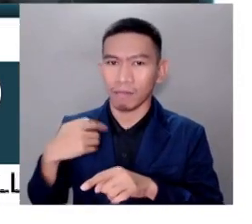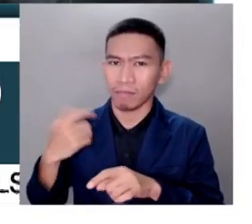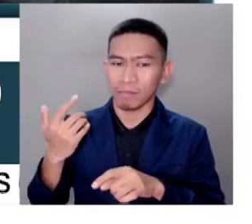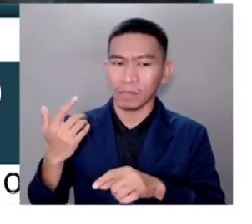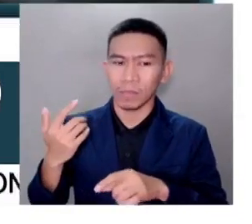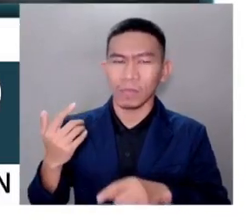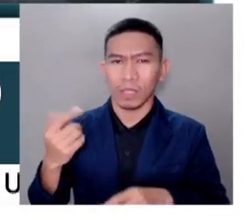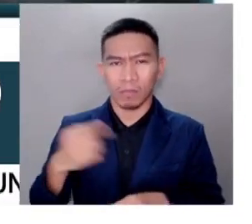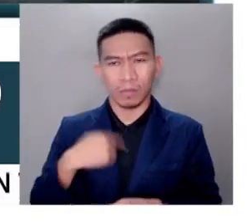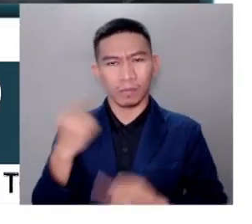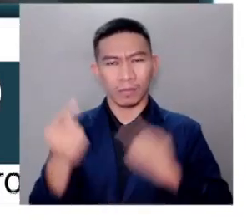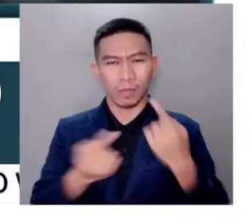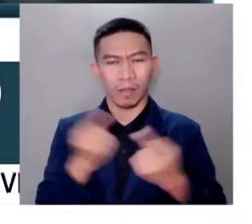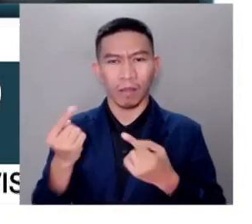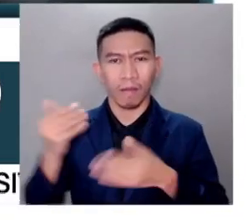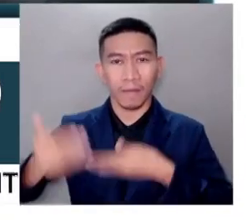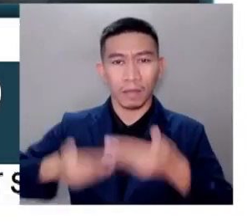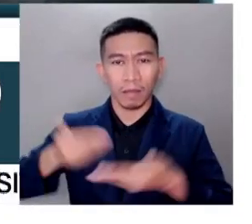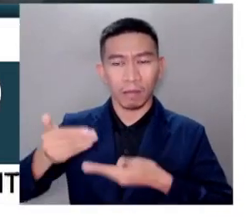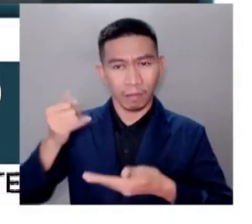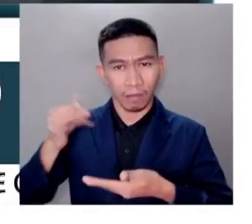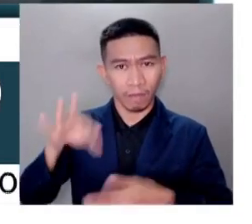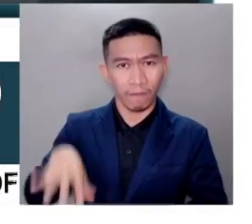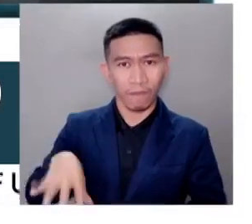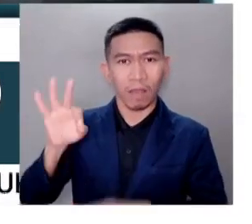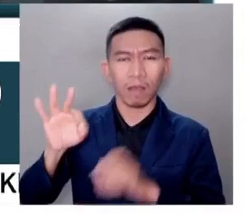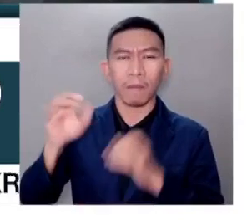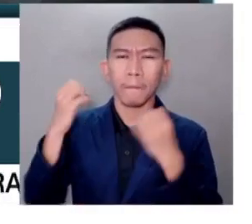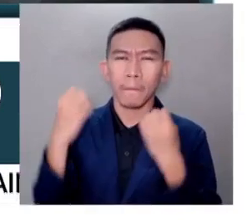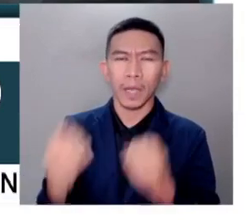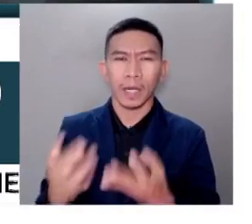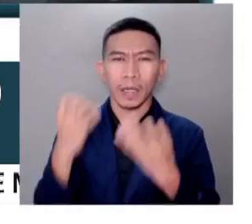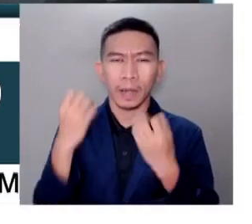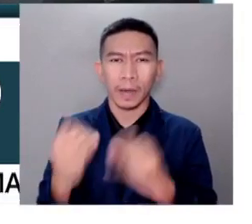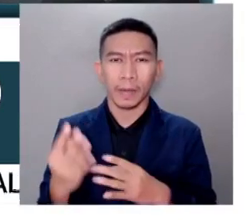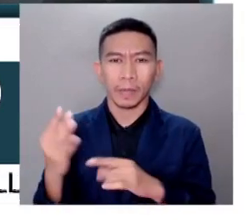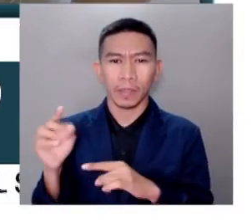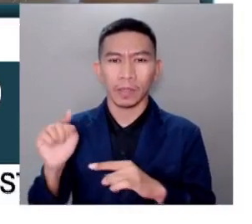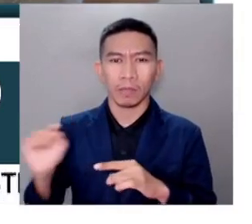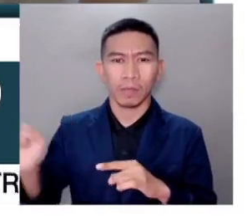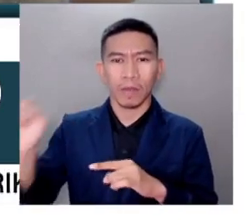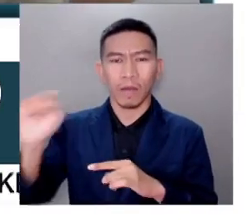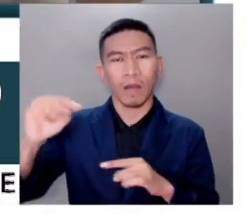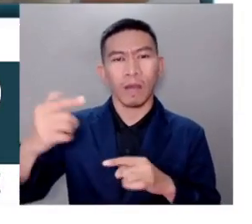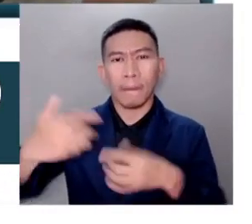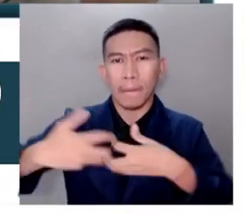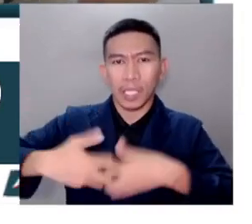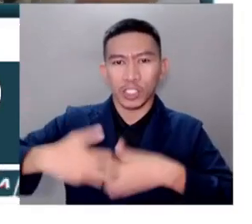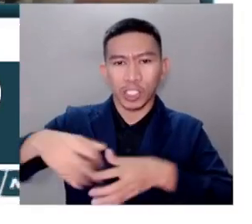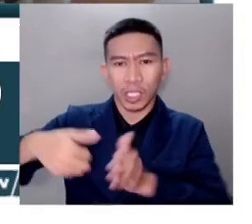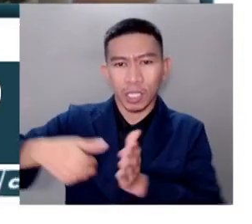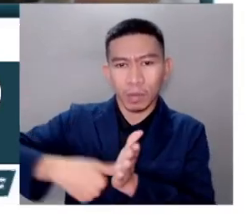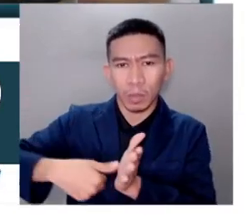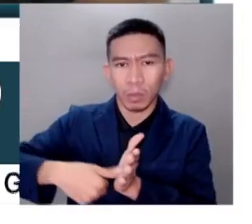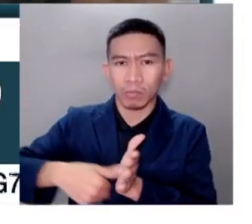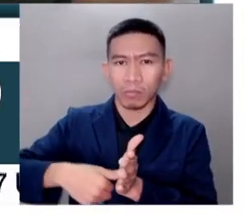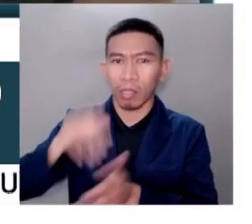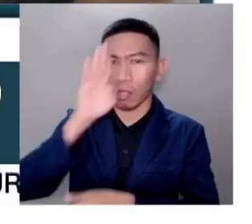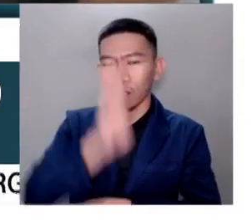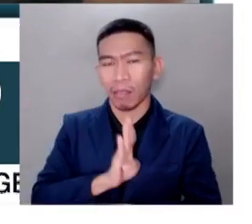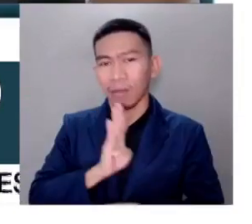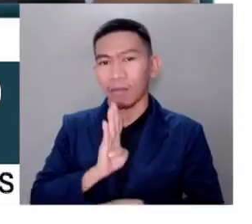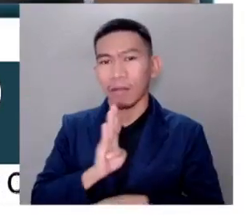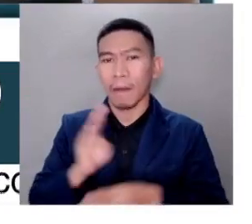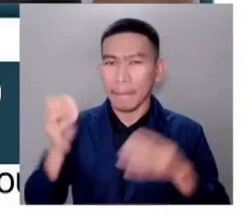was conducted when you find out that many of the voting machines did not work. A number of